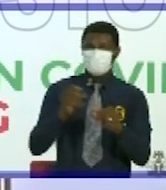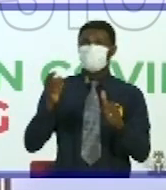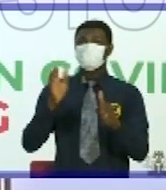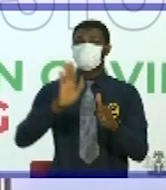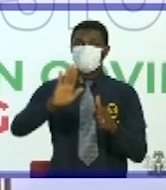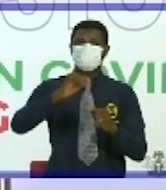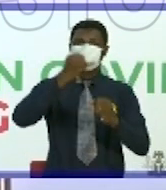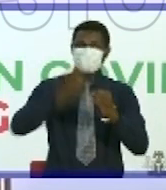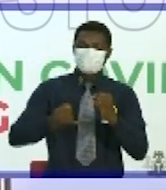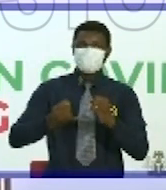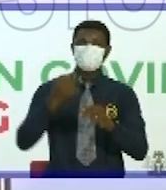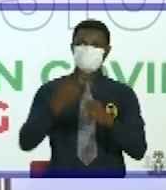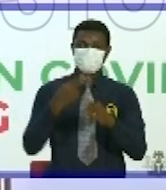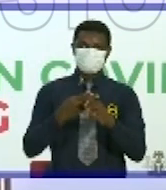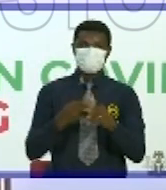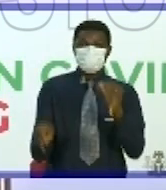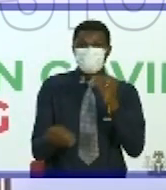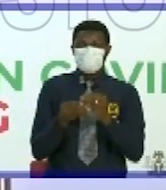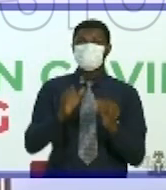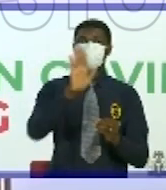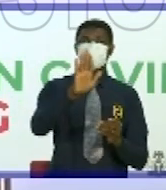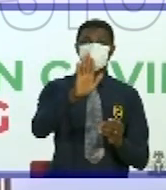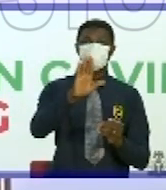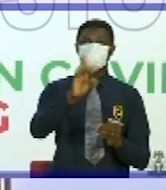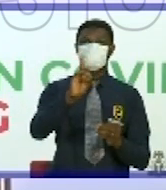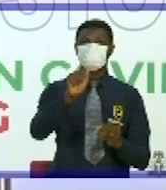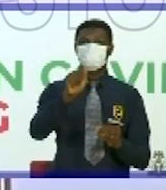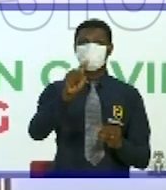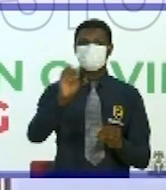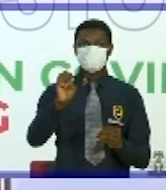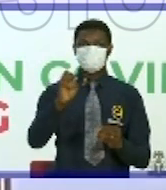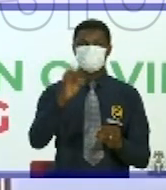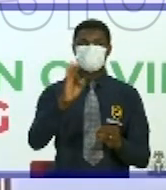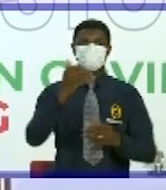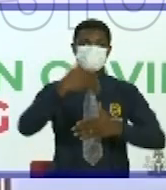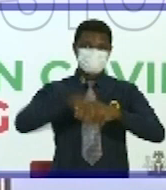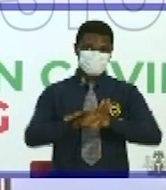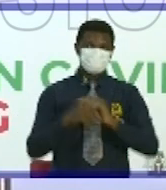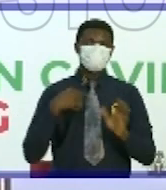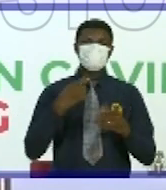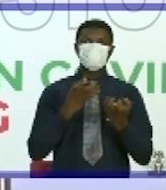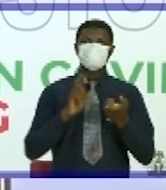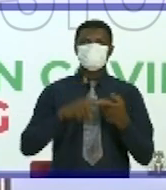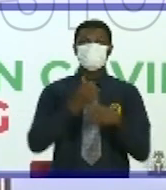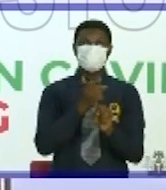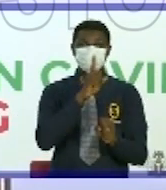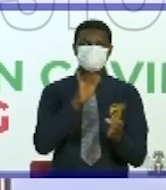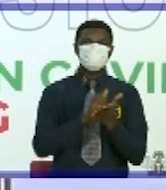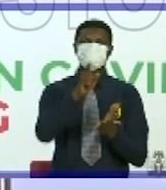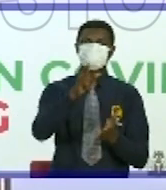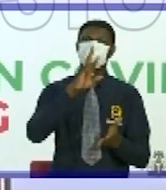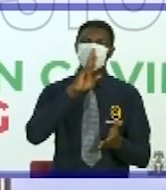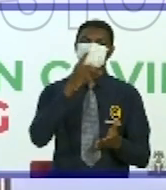of birth. Very important. We want to make sure that you are the owner of the result. So your date of